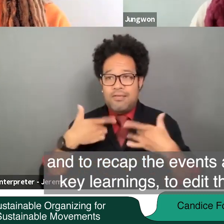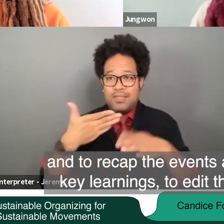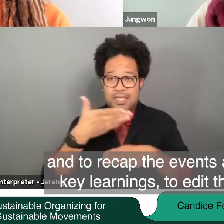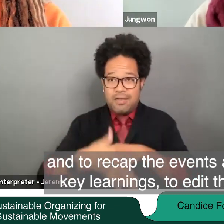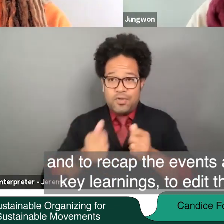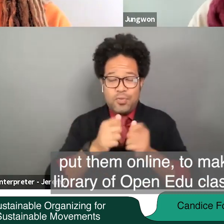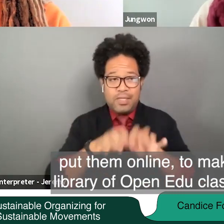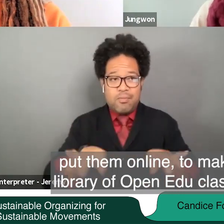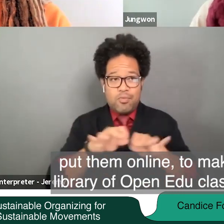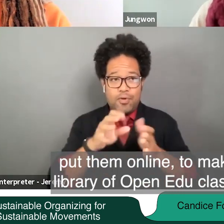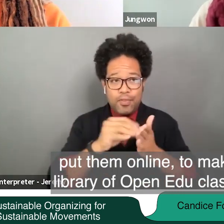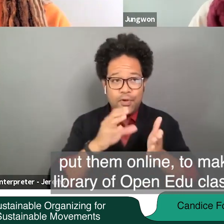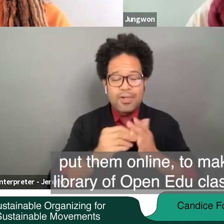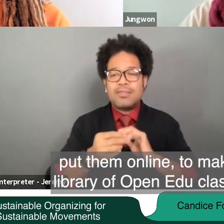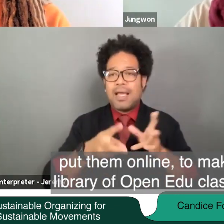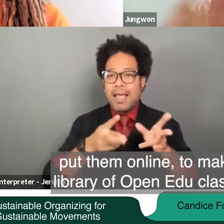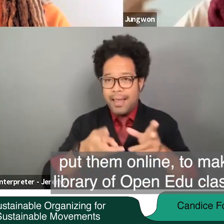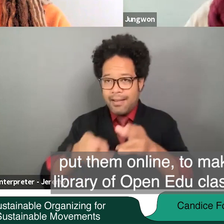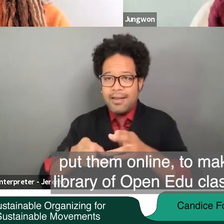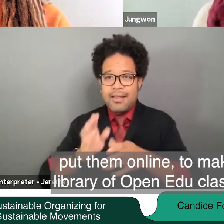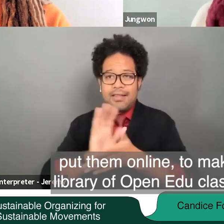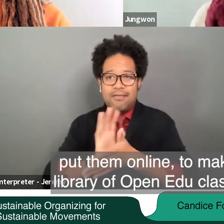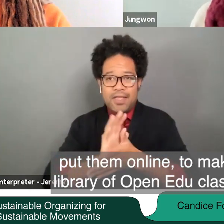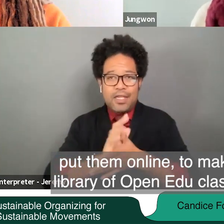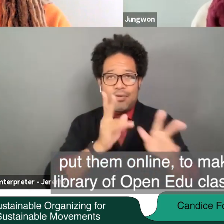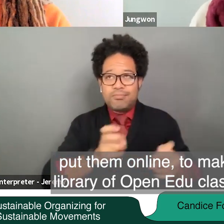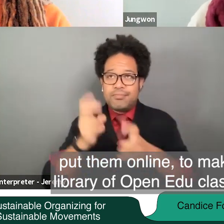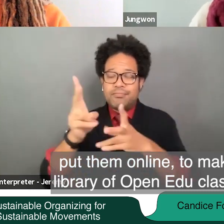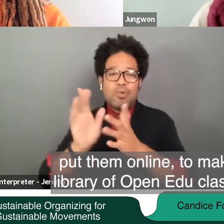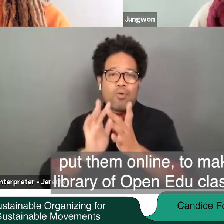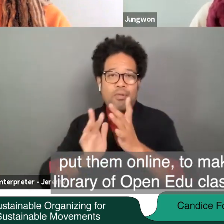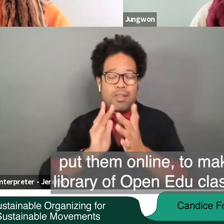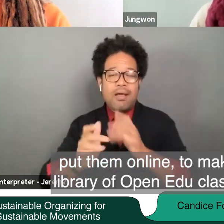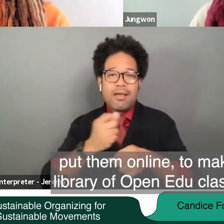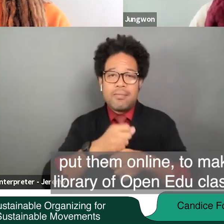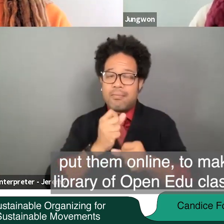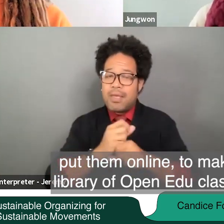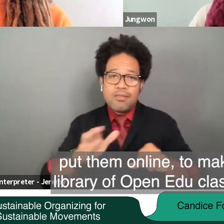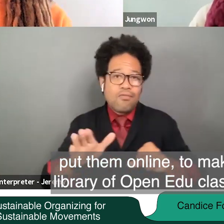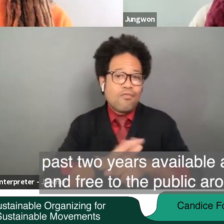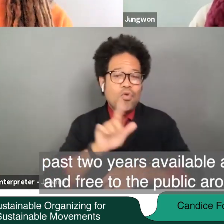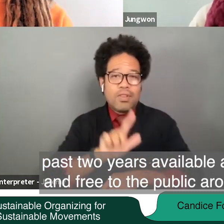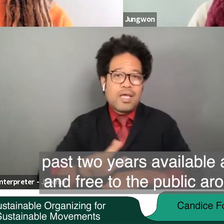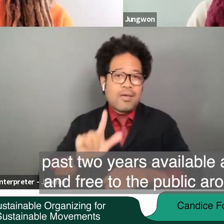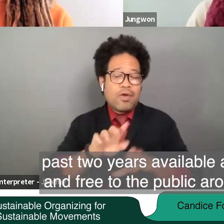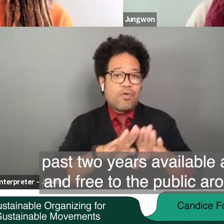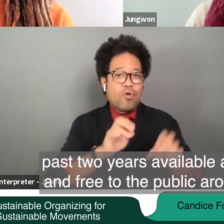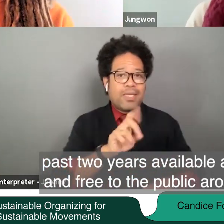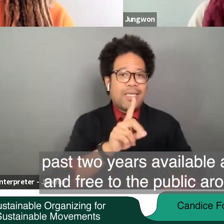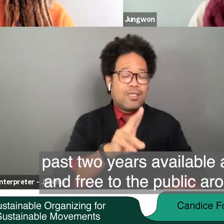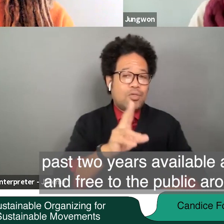edit the videos, to put them online, to make our entire library of Open EDU classes from the past